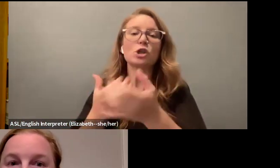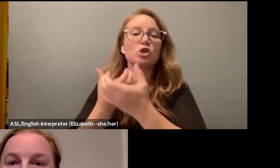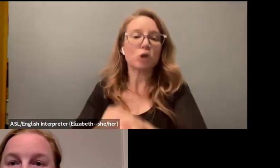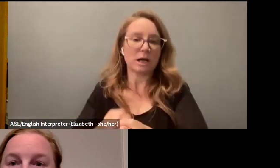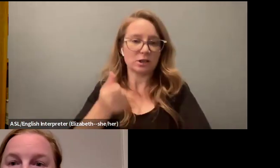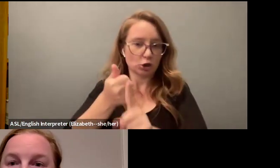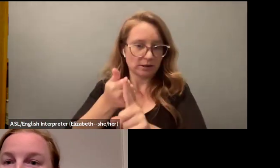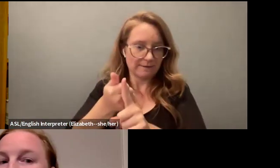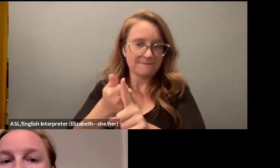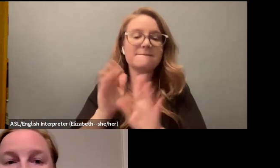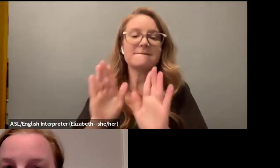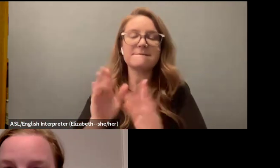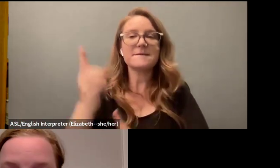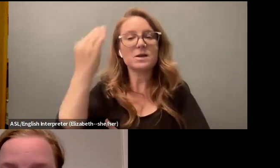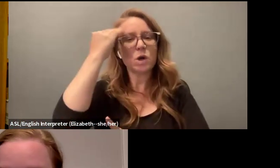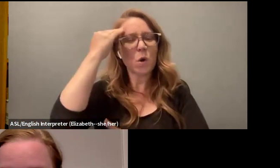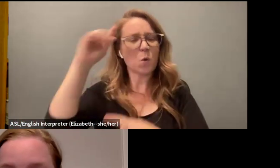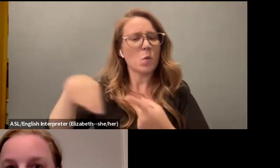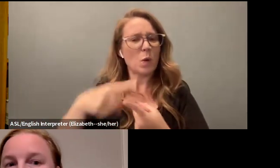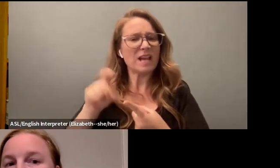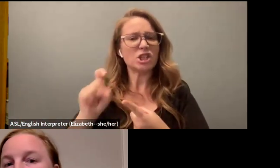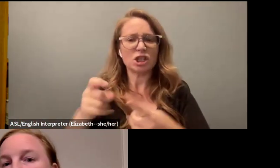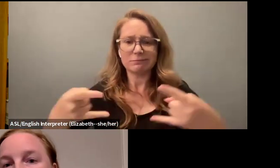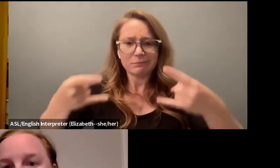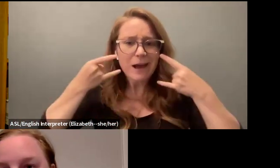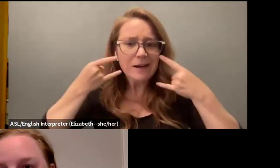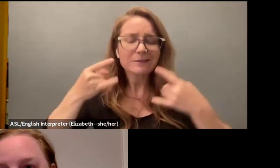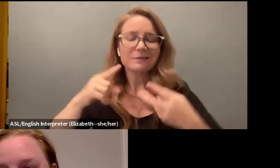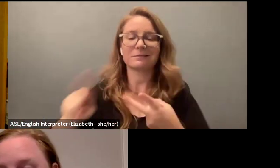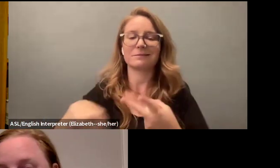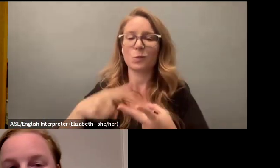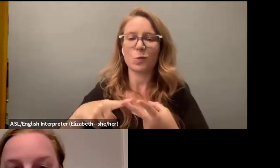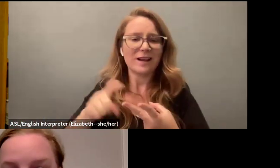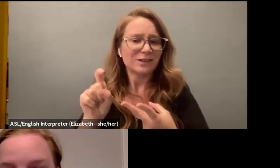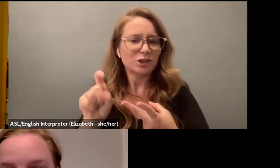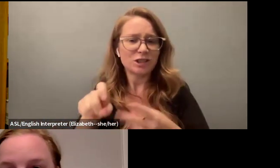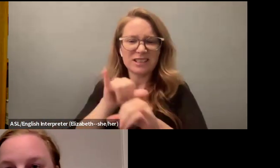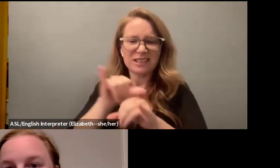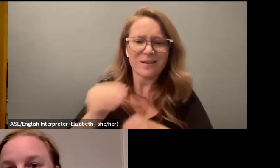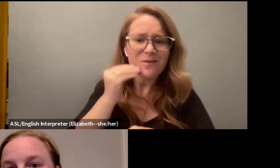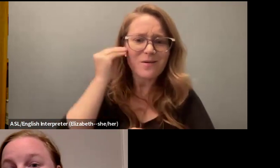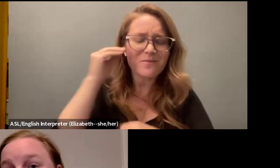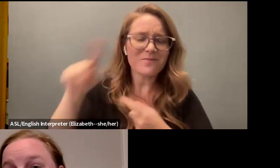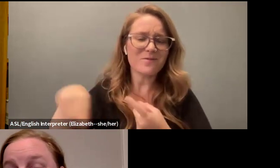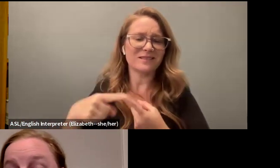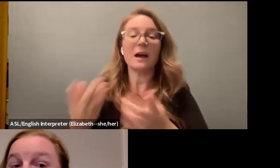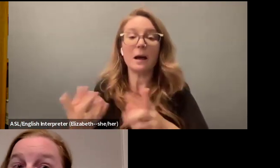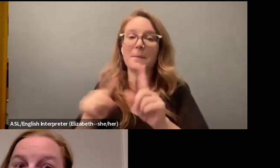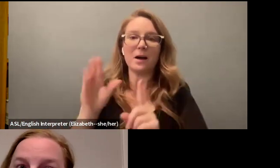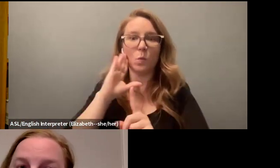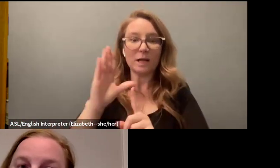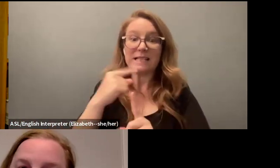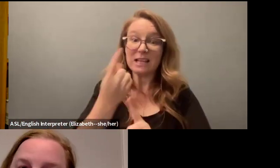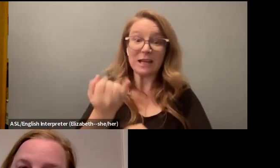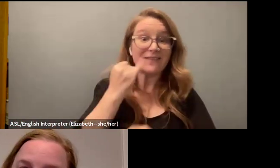yourself to know when you should be masking, when you should stay home, but it tells you if you